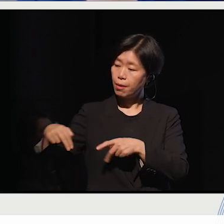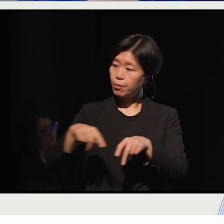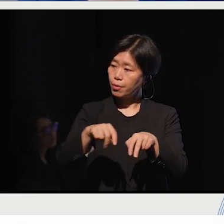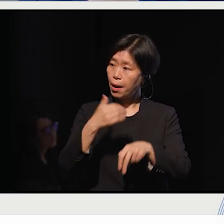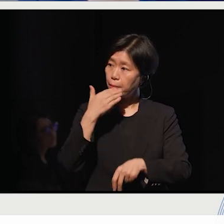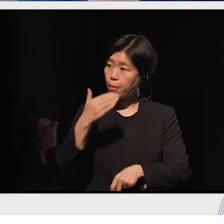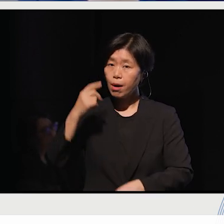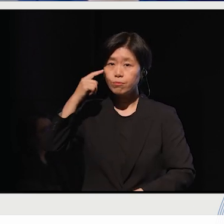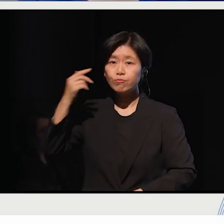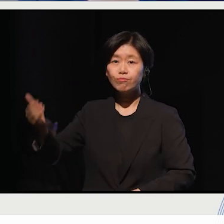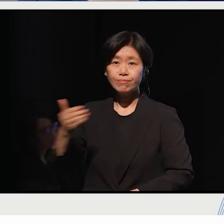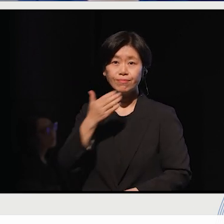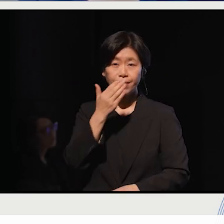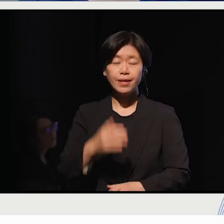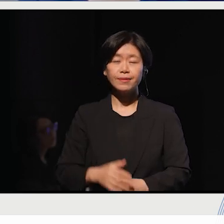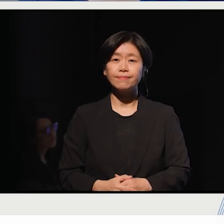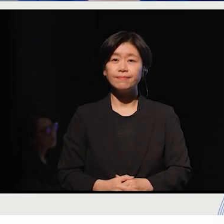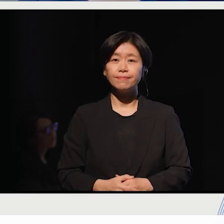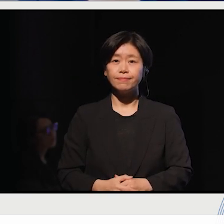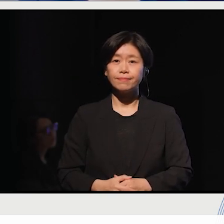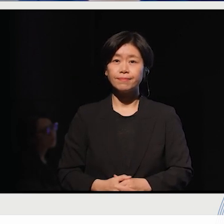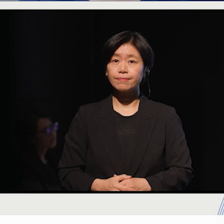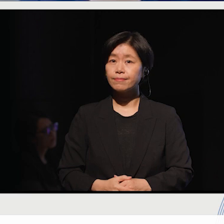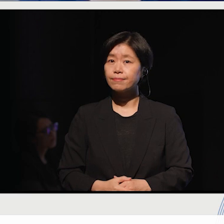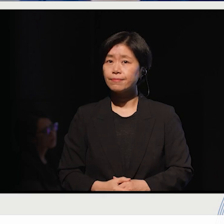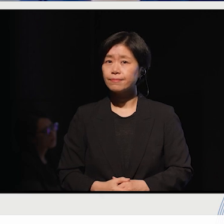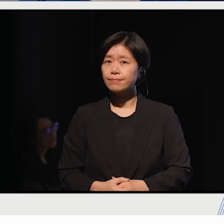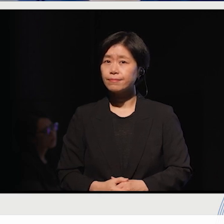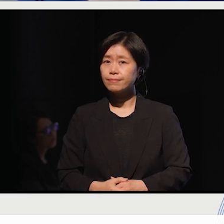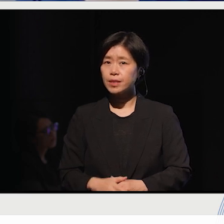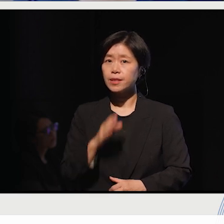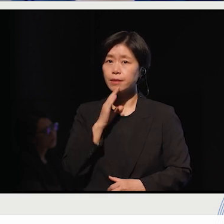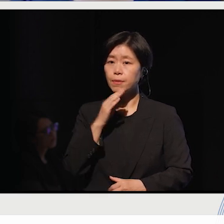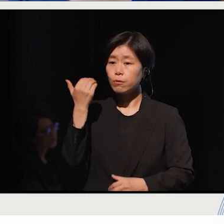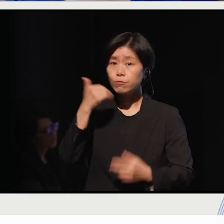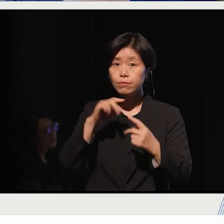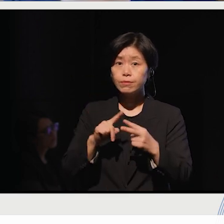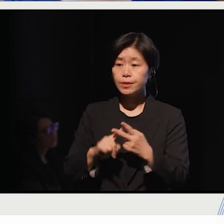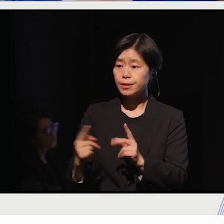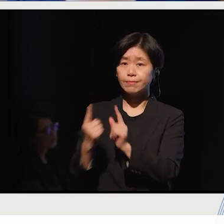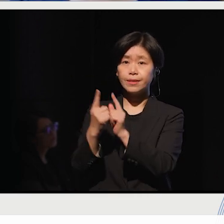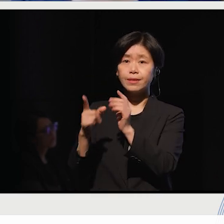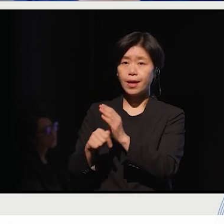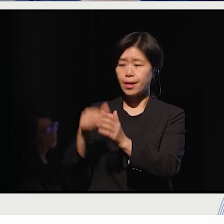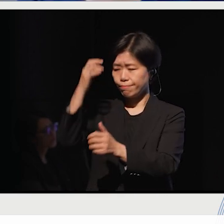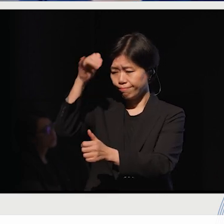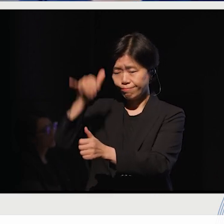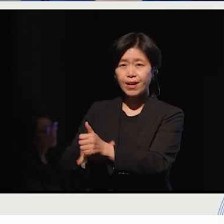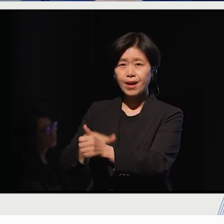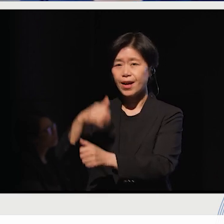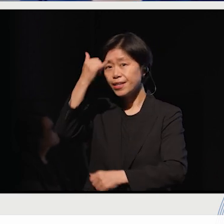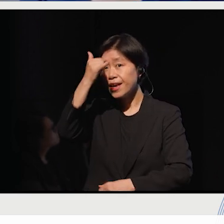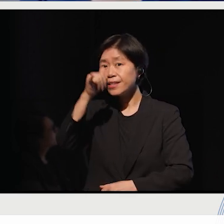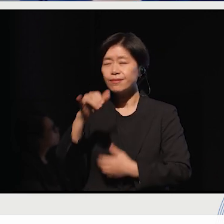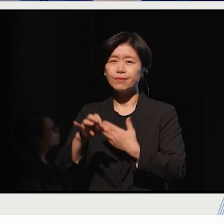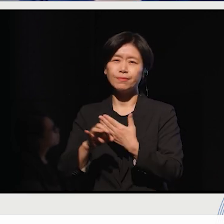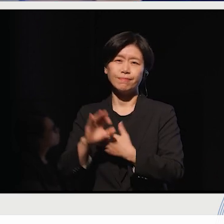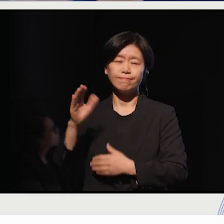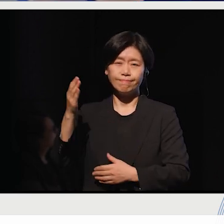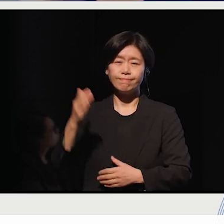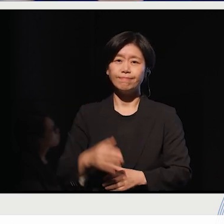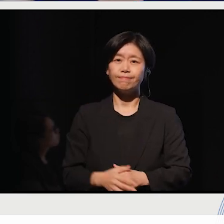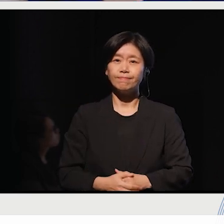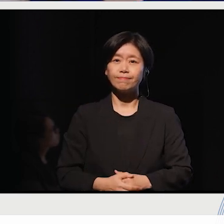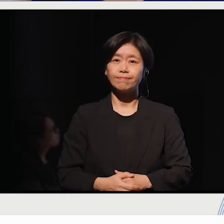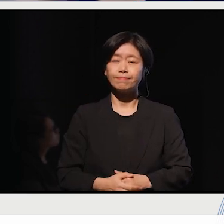with disabilities to our institutions. Now, another part of accessibility that people tend to forget and that we